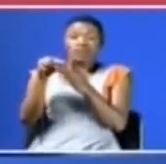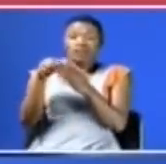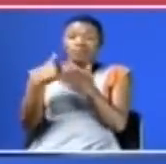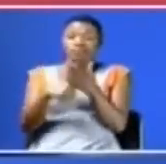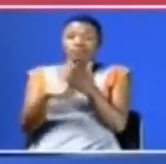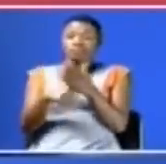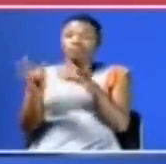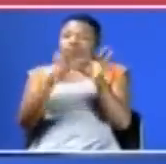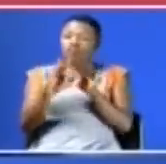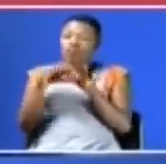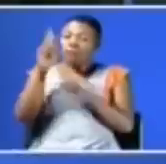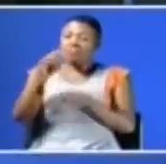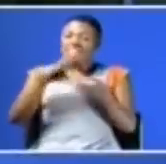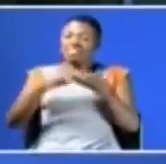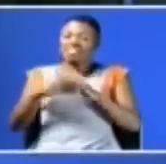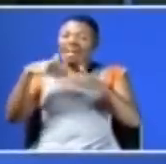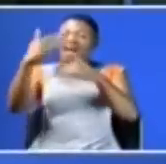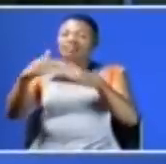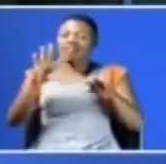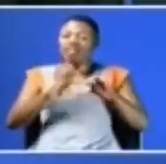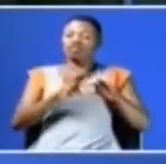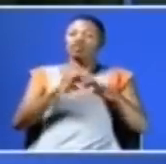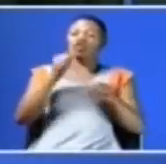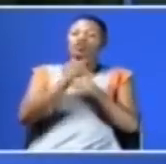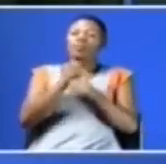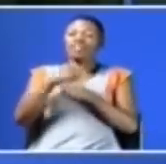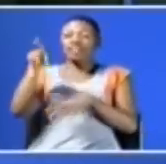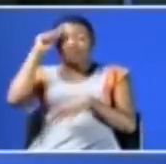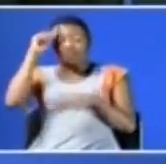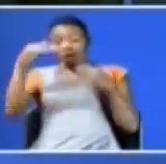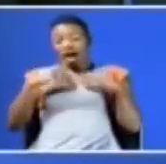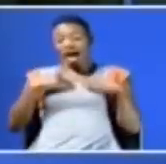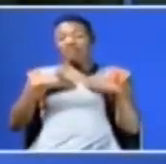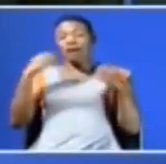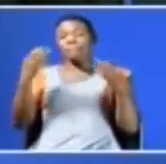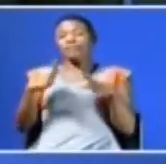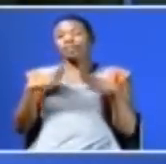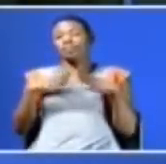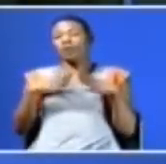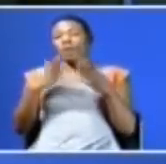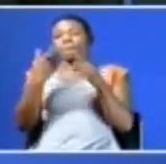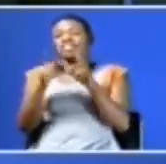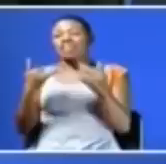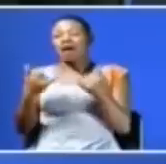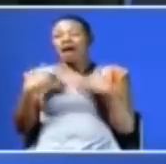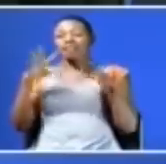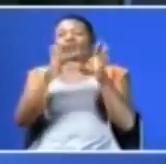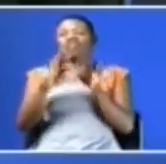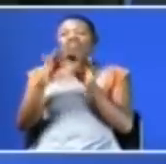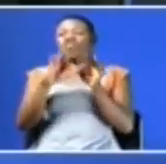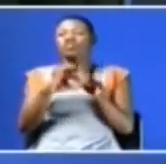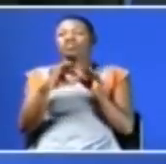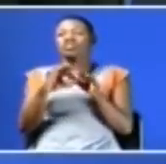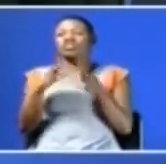Coalitions are formed after elections so that the government can have a majority. Now we have a coalition which is in parliament for